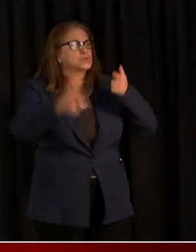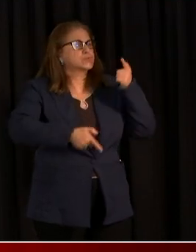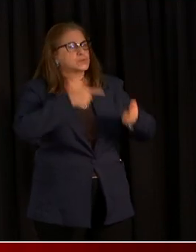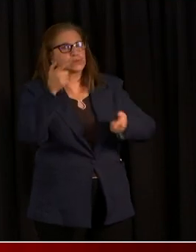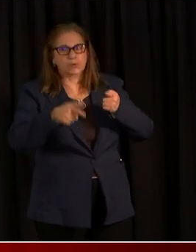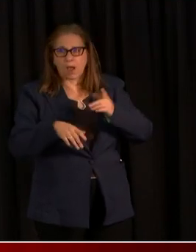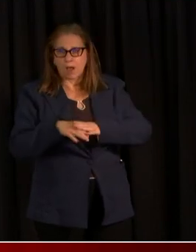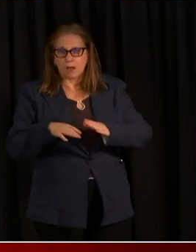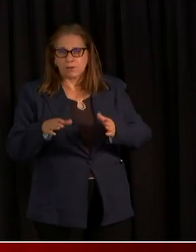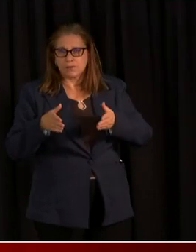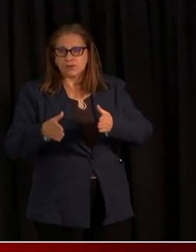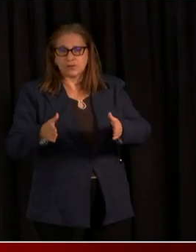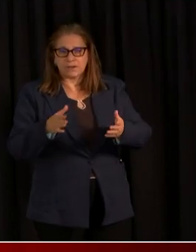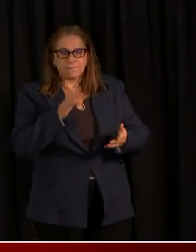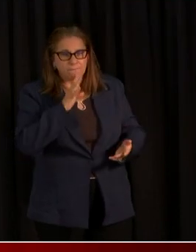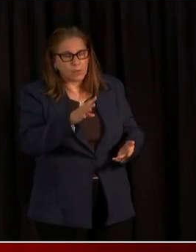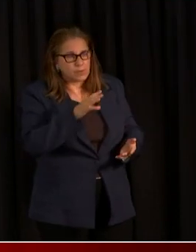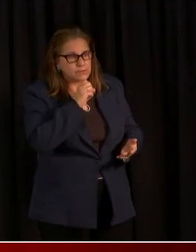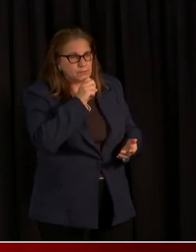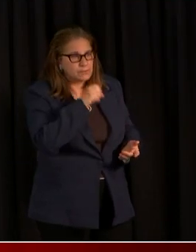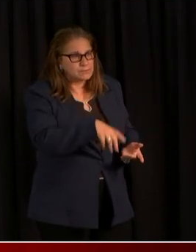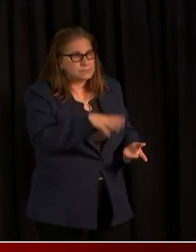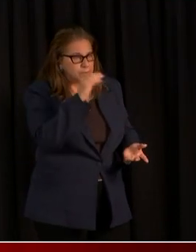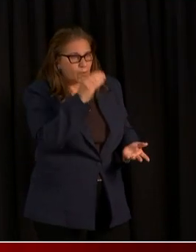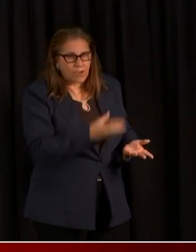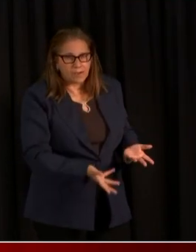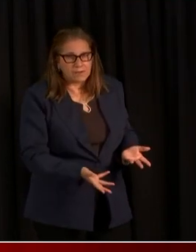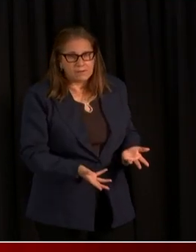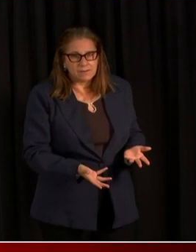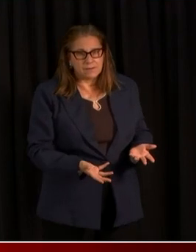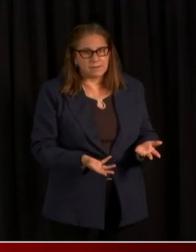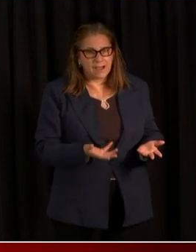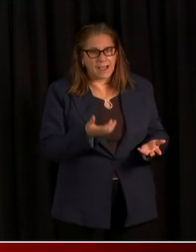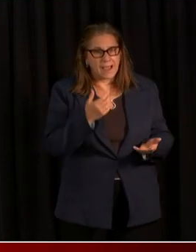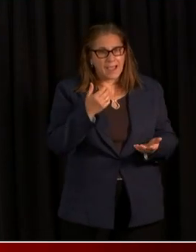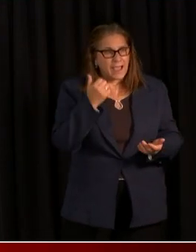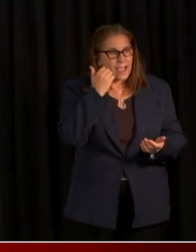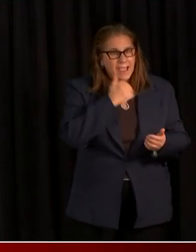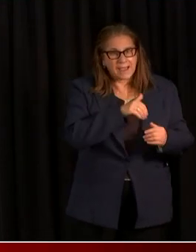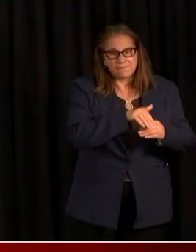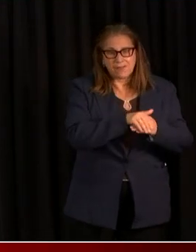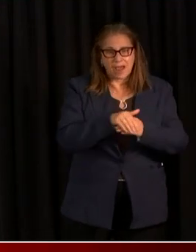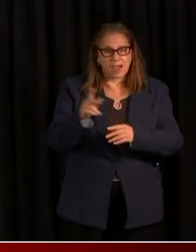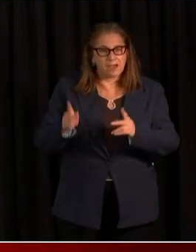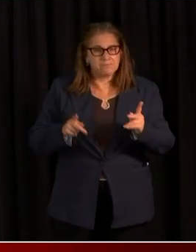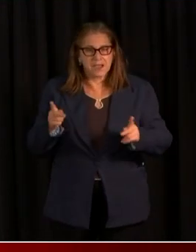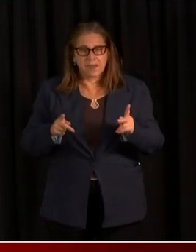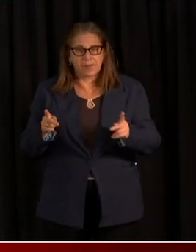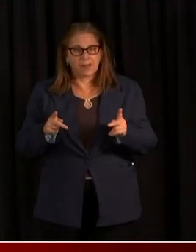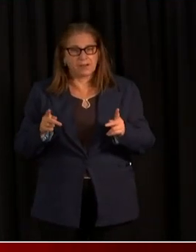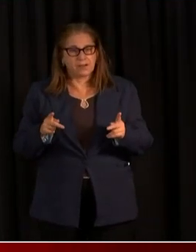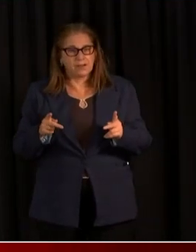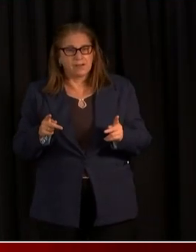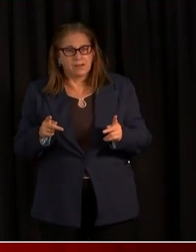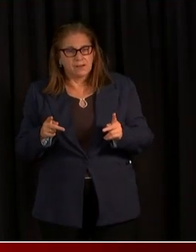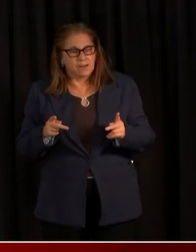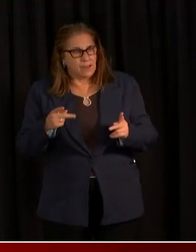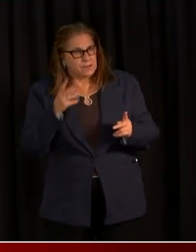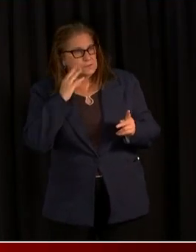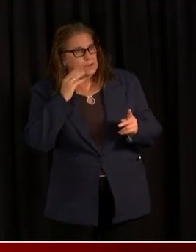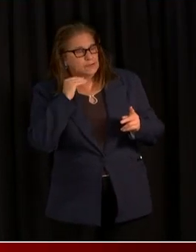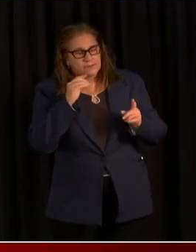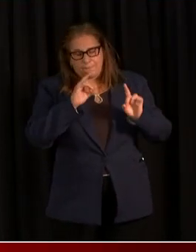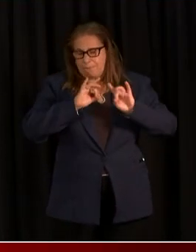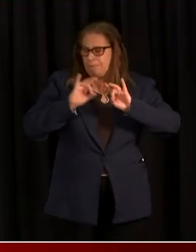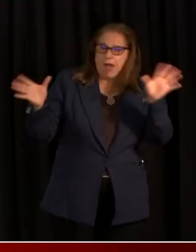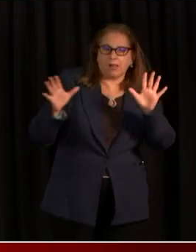The 4-year-old shot in the face, I mean, just there's, every night people are bombarded now with